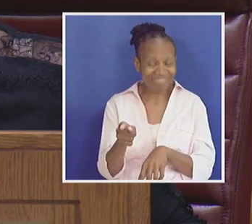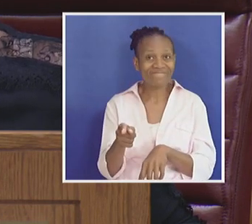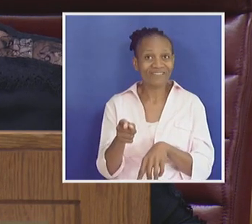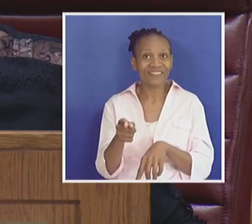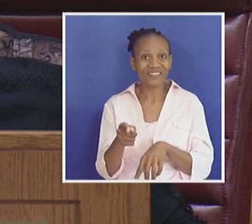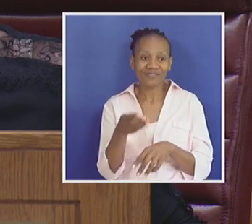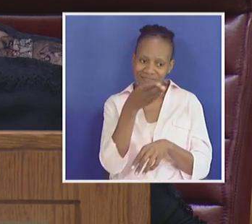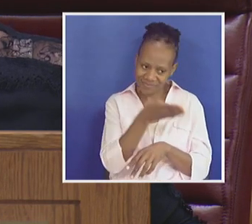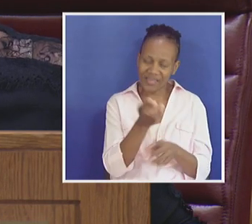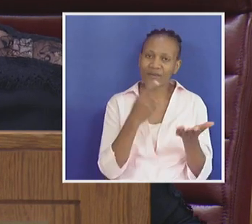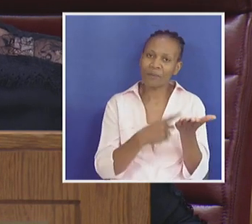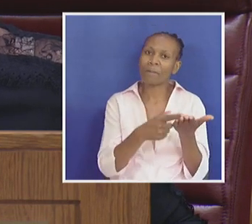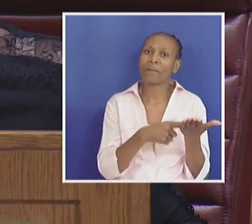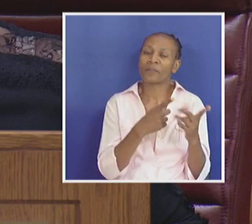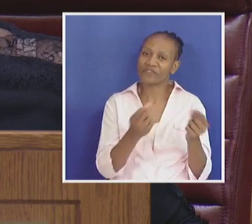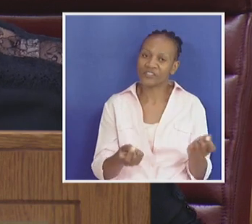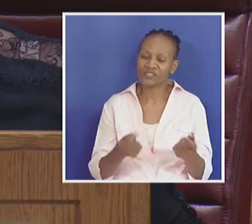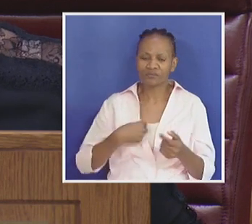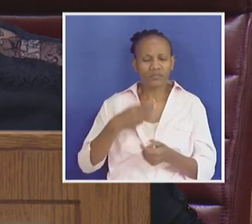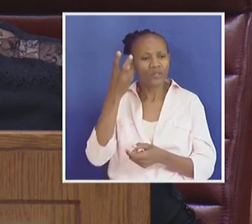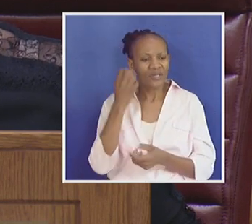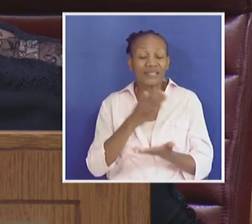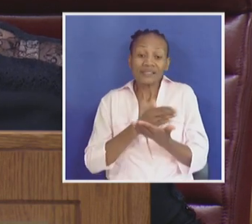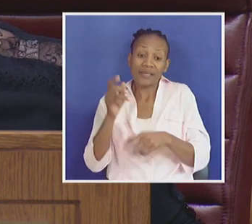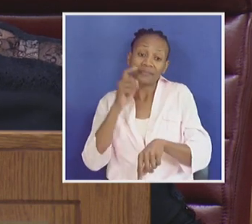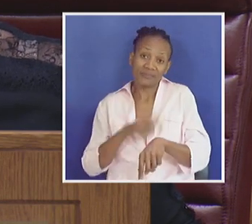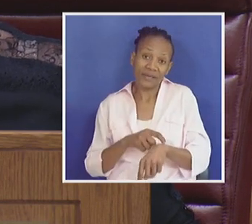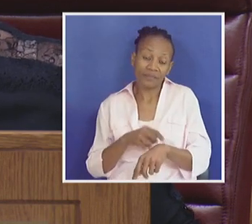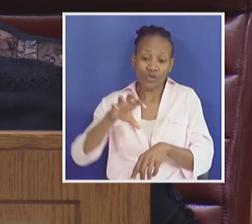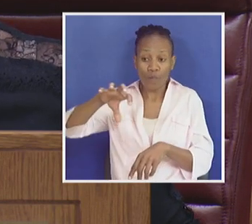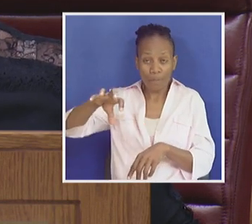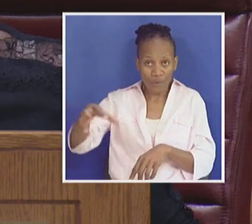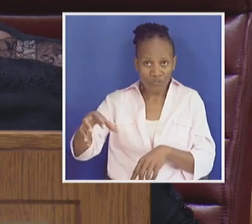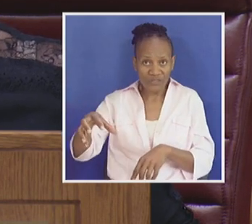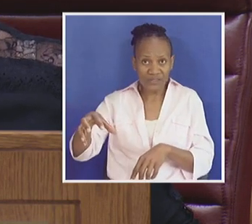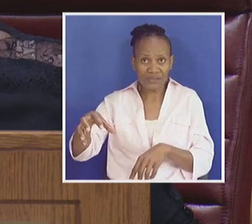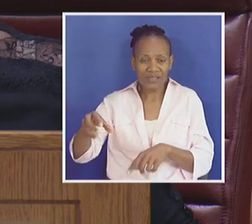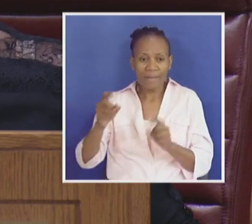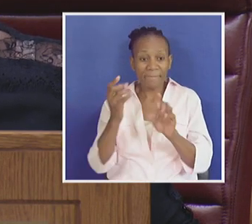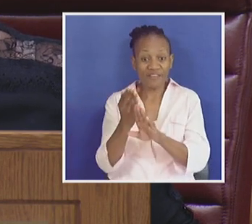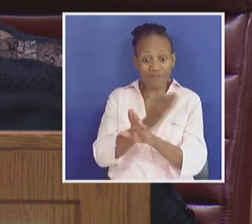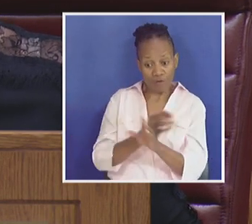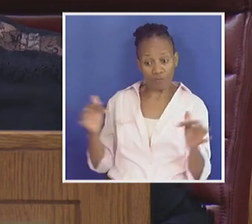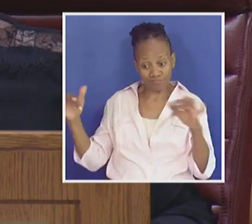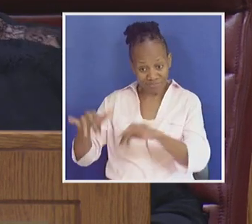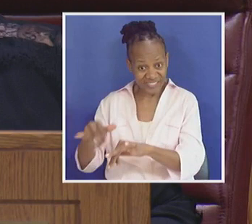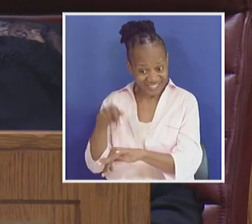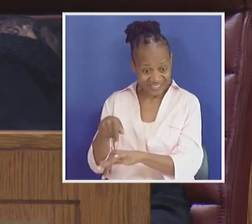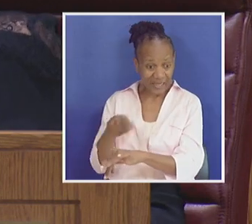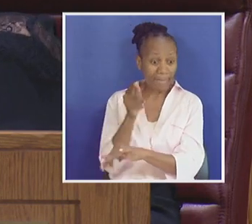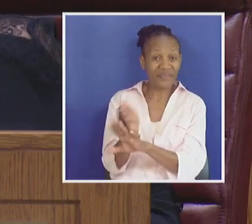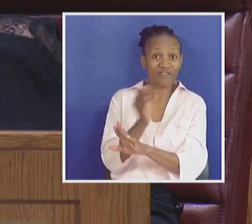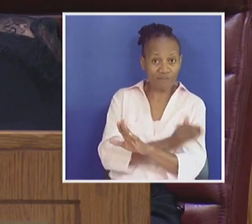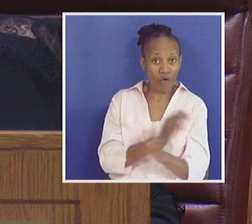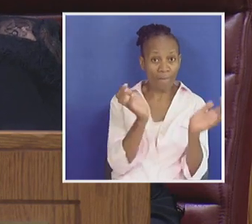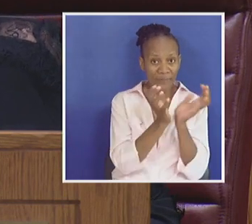onto our attention, that sometimes provinces do not meet as provincial delegations to arrive at.